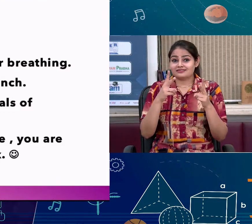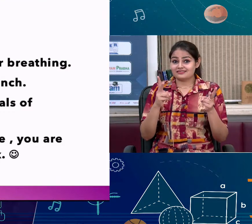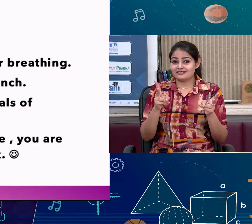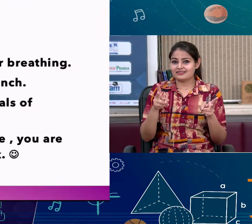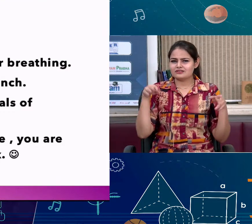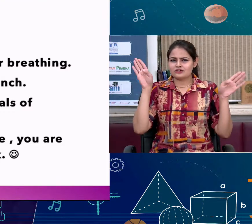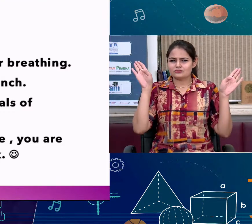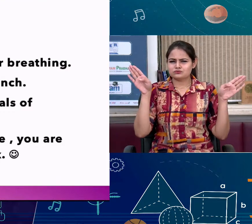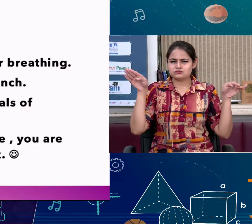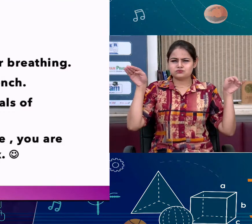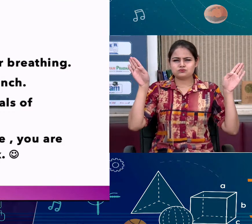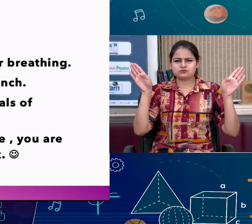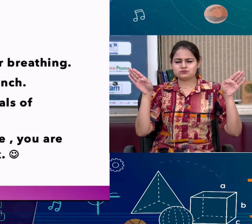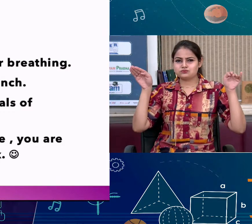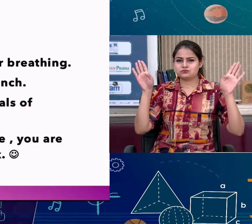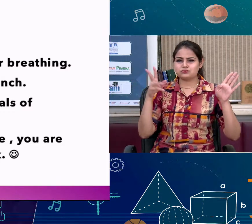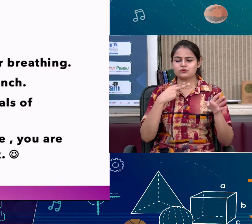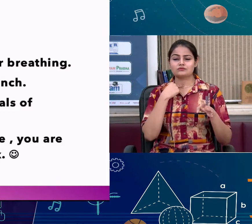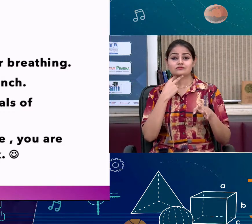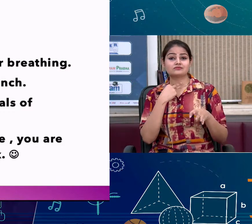nature.